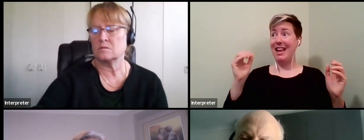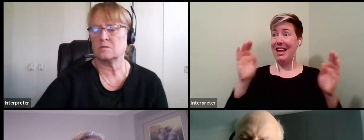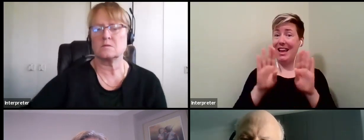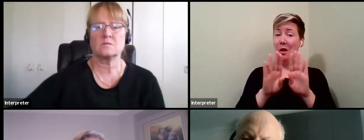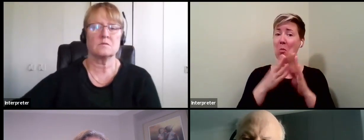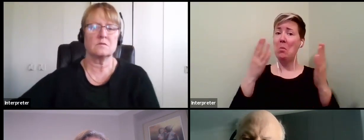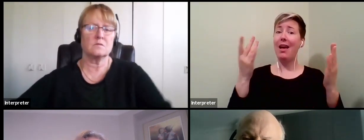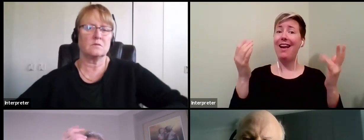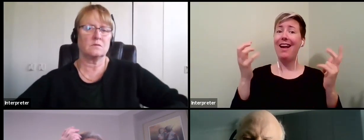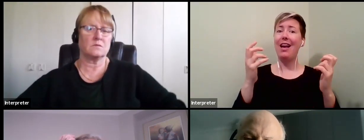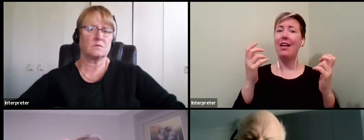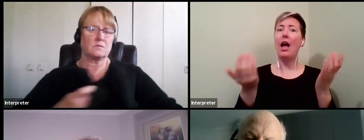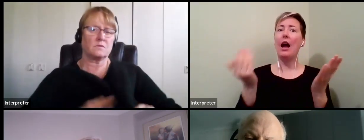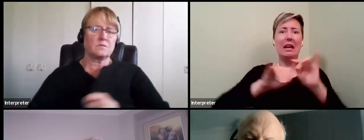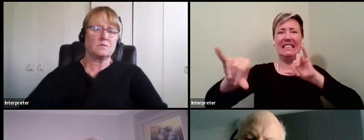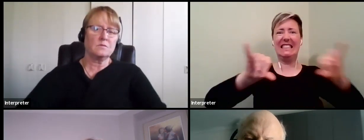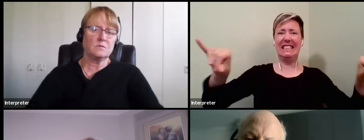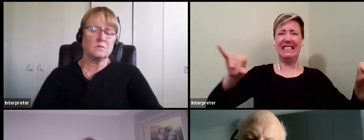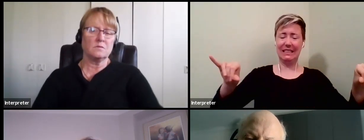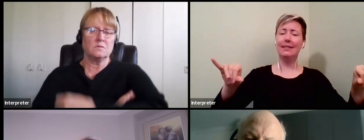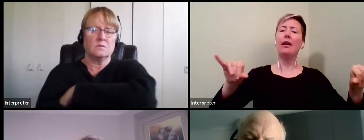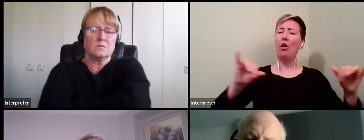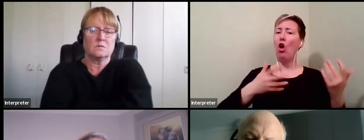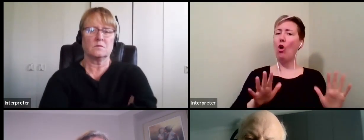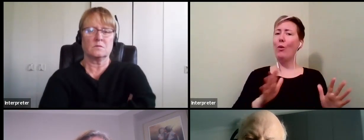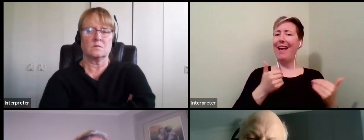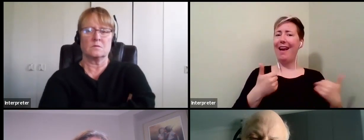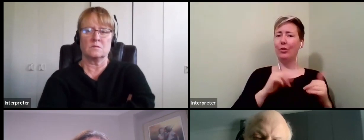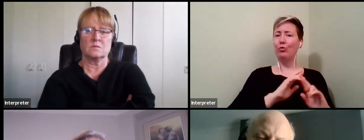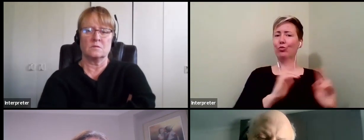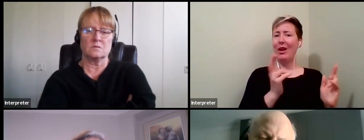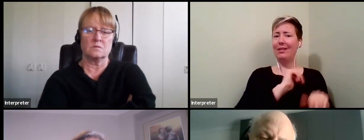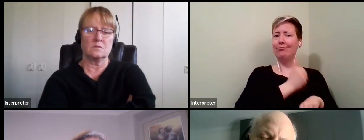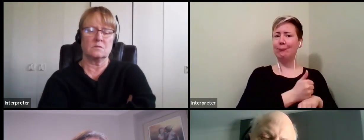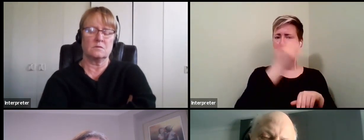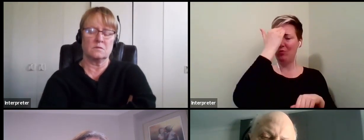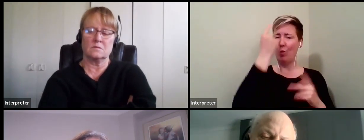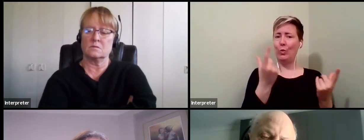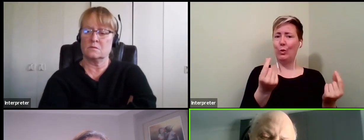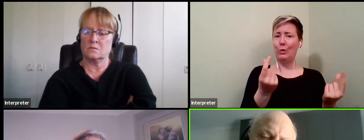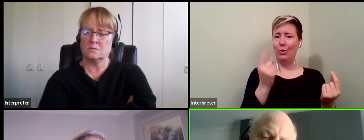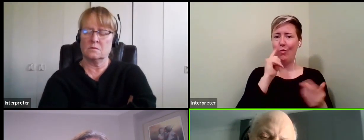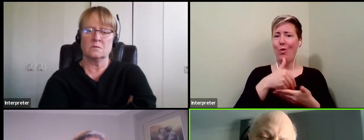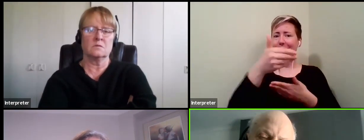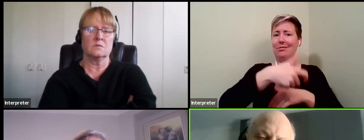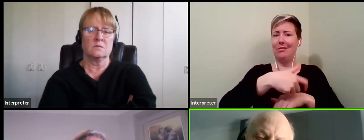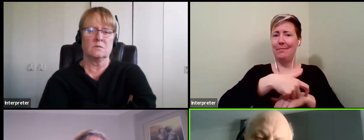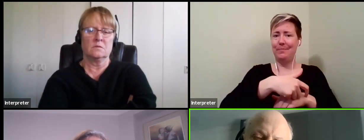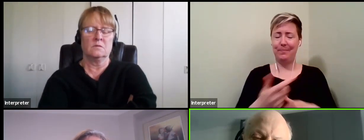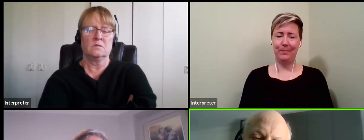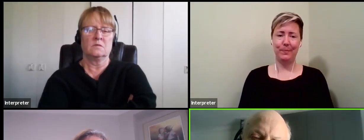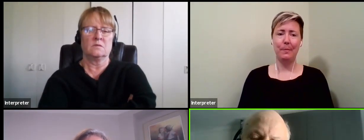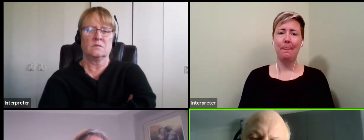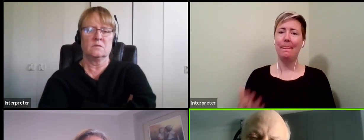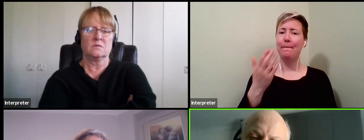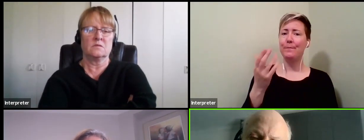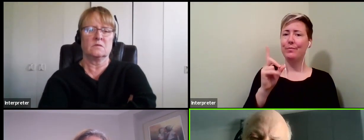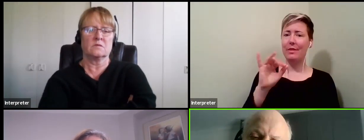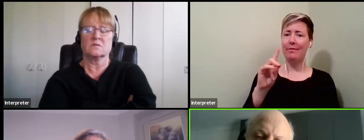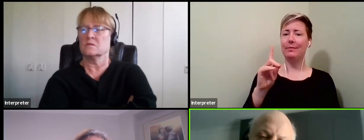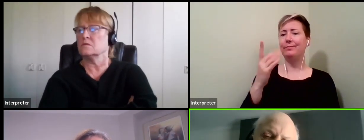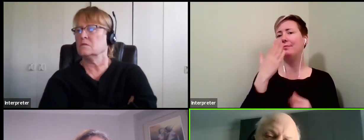home to learn, we've had a good start on making the content accessible. Thank you so much, Karen. Laura, we're going to go back